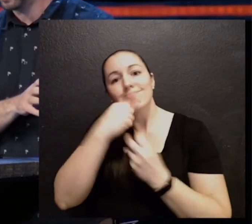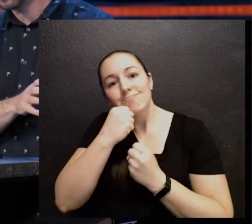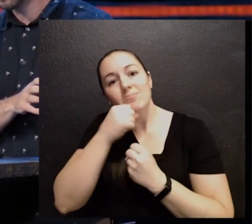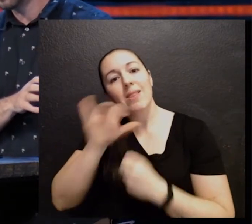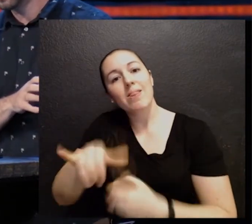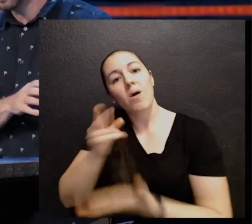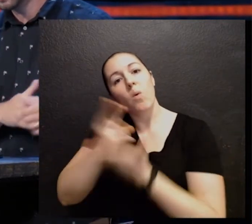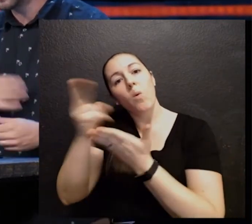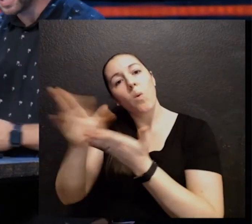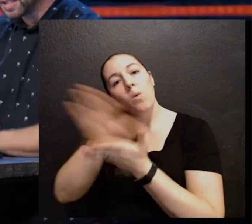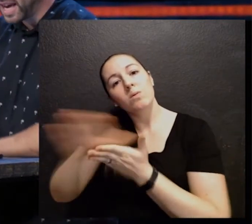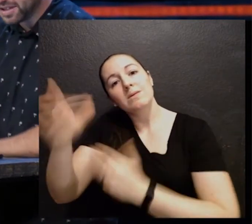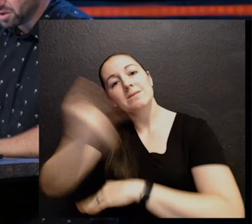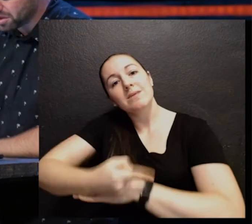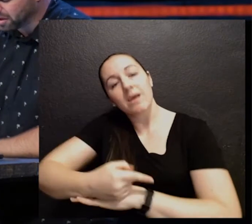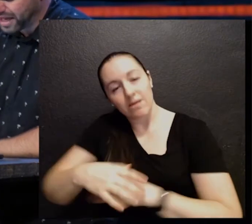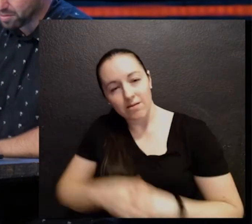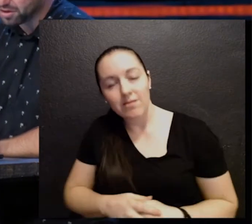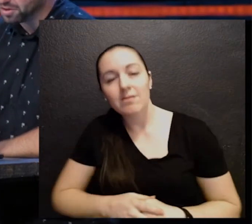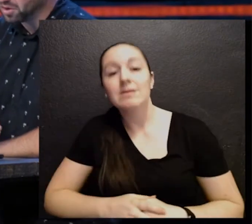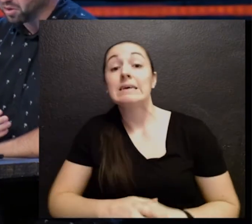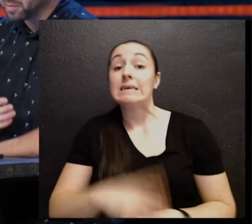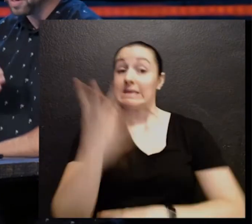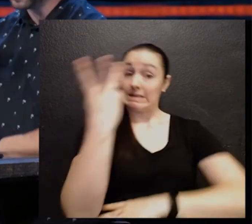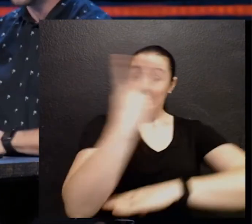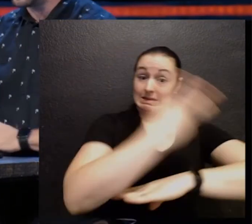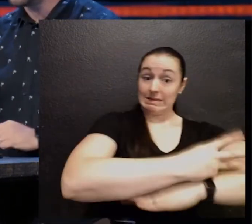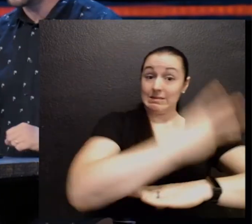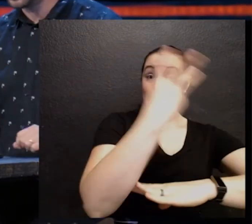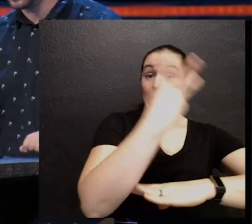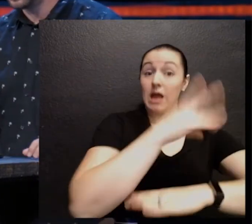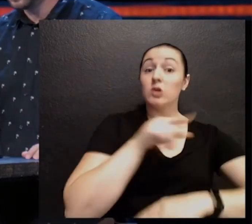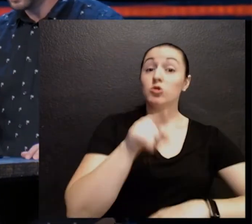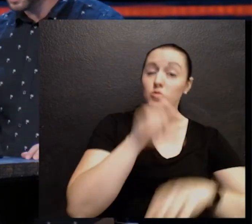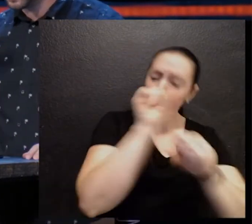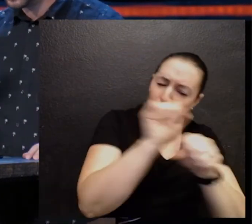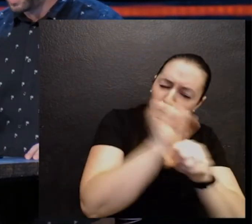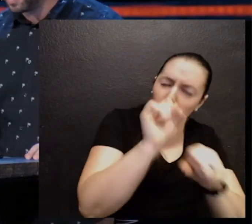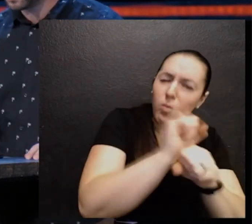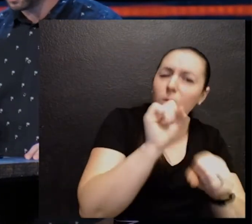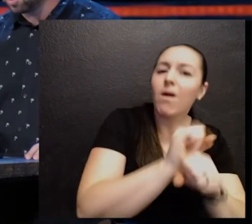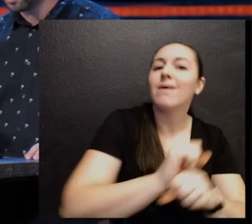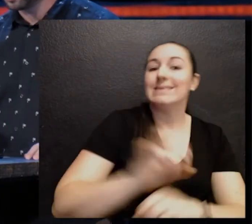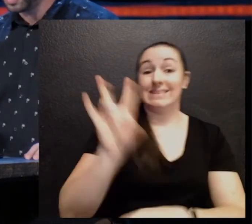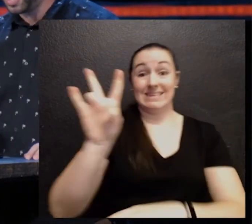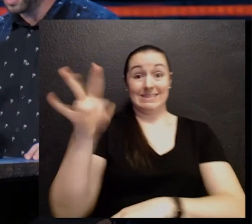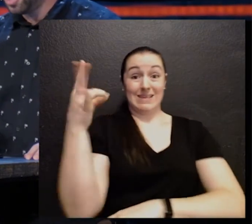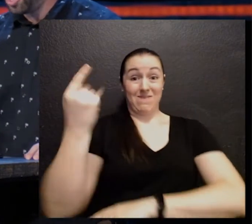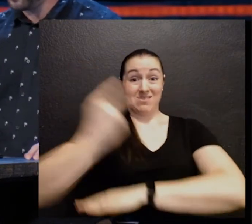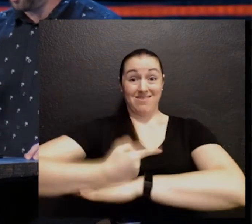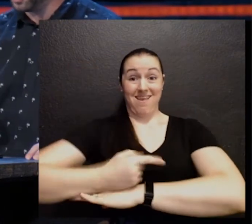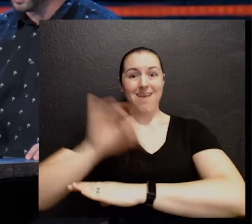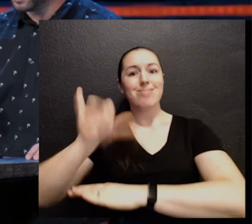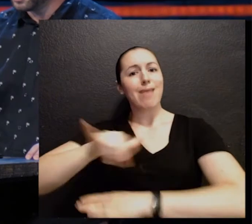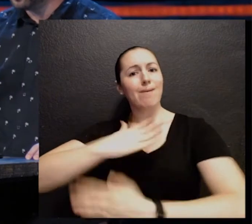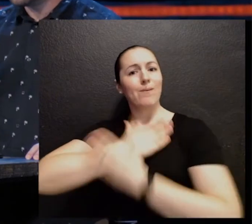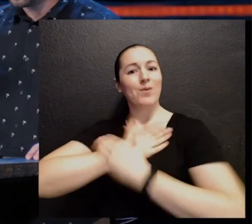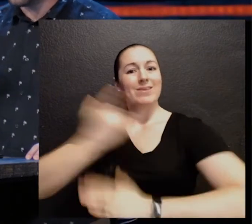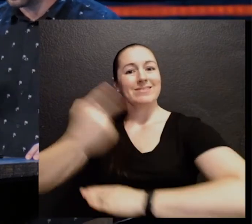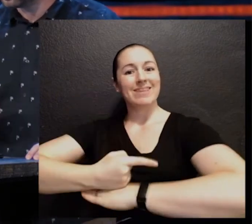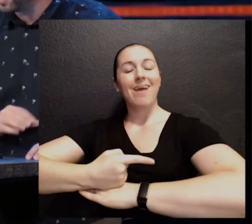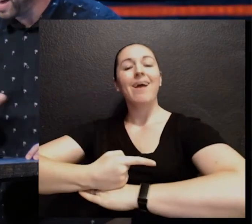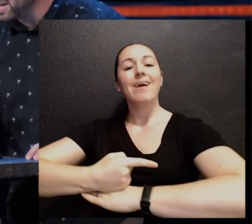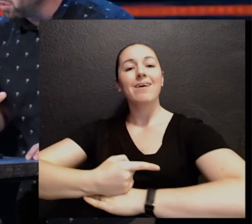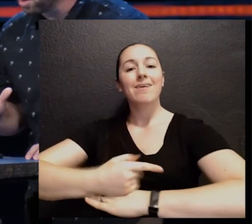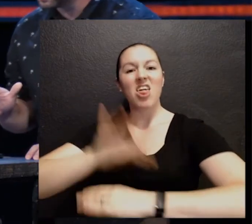previous command. 6 days you shall labor and do your work, but on the seventh day is a Sabbath to the Lord your God. And on it, you